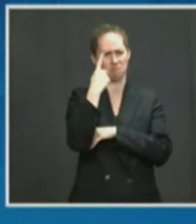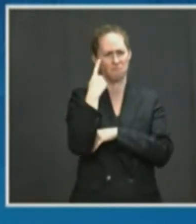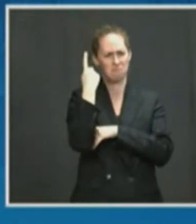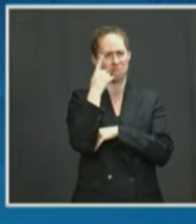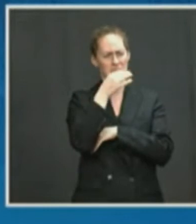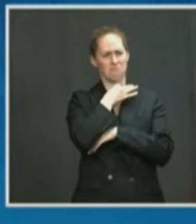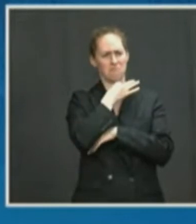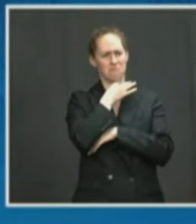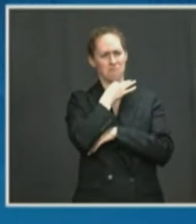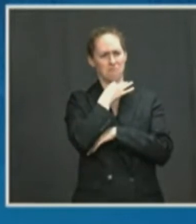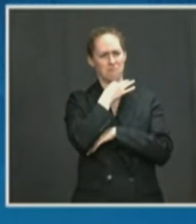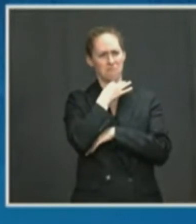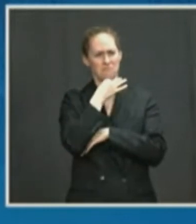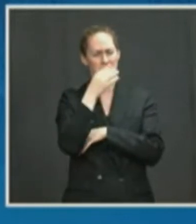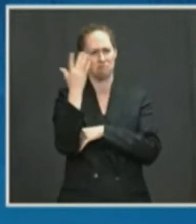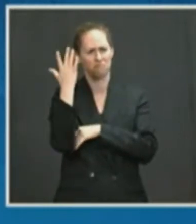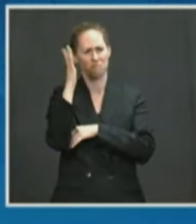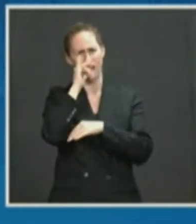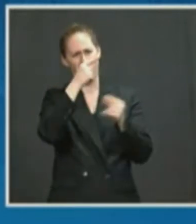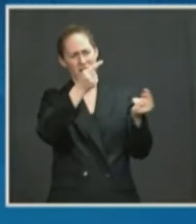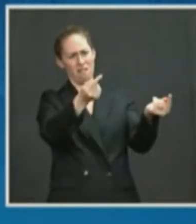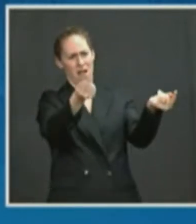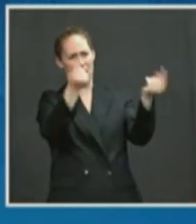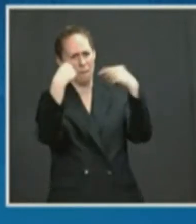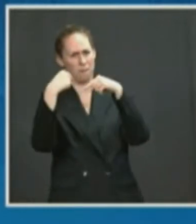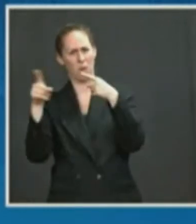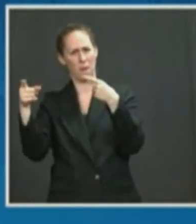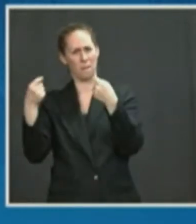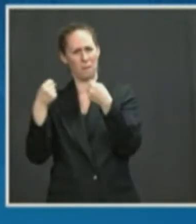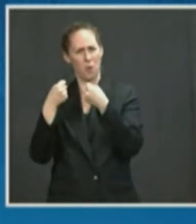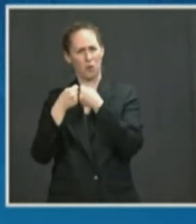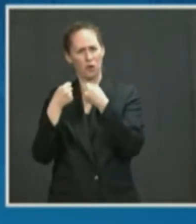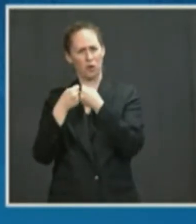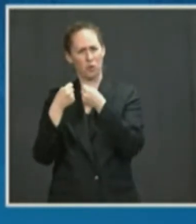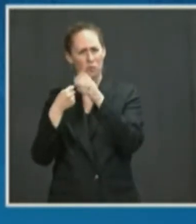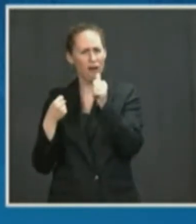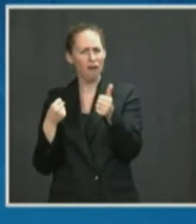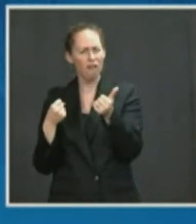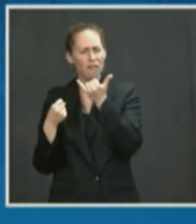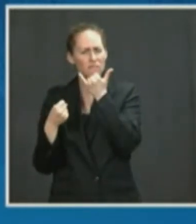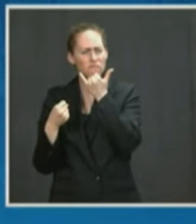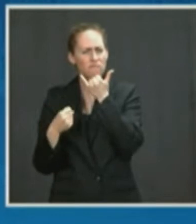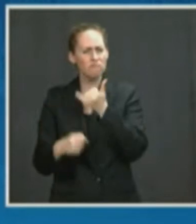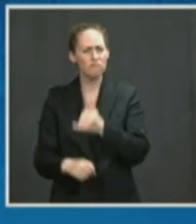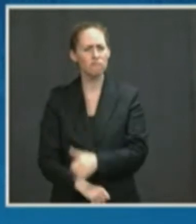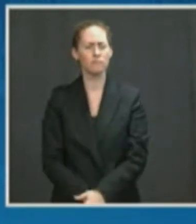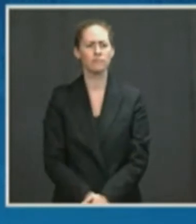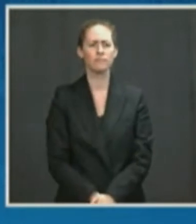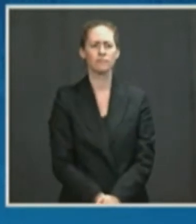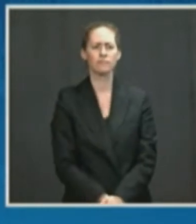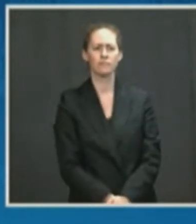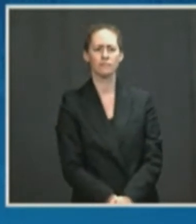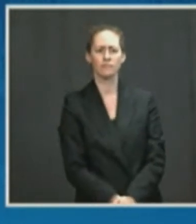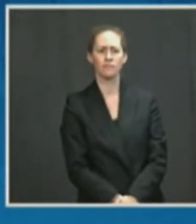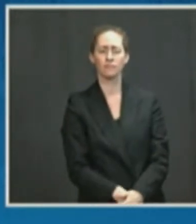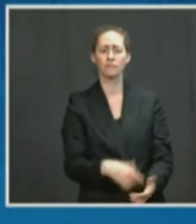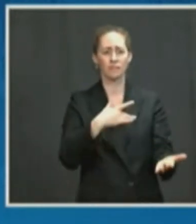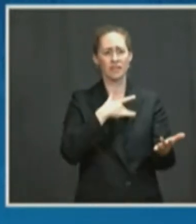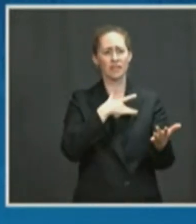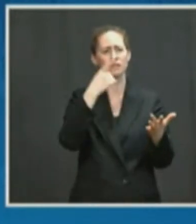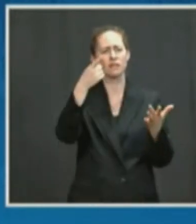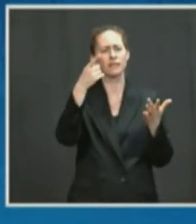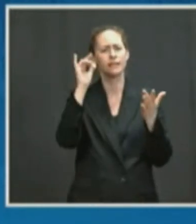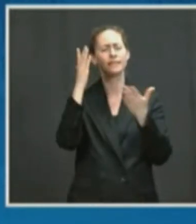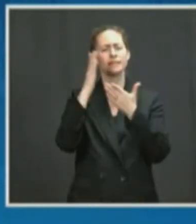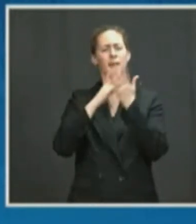wondering if you can answer some of those. Republicans have charged that you're not taking the situation there seriously. So how do you respond to that criticism, and when will